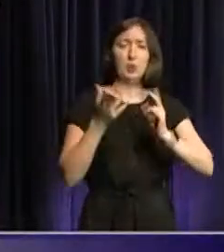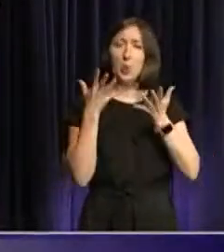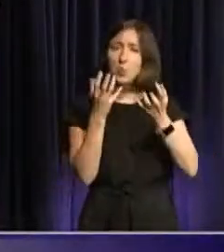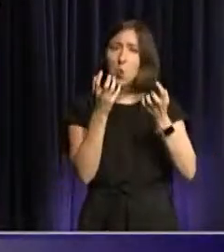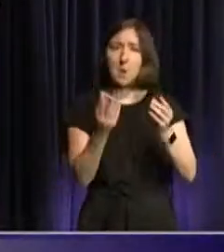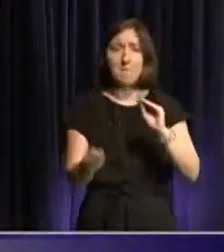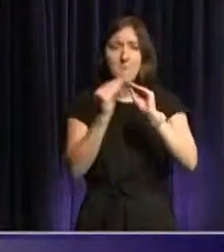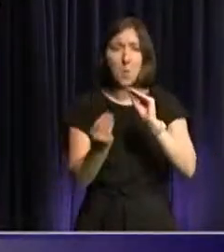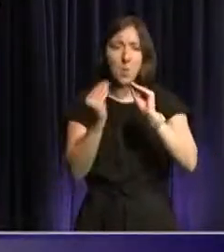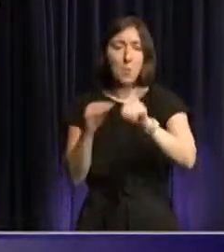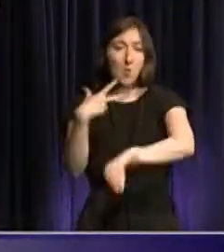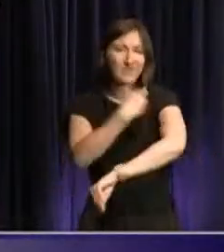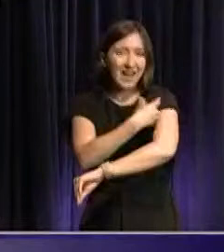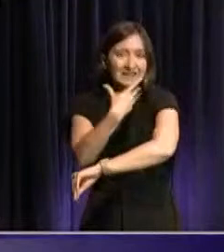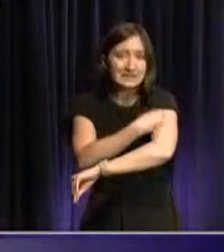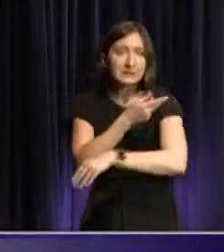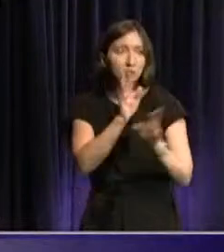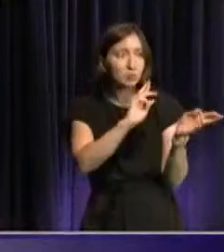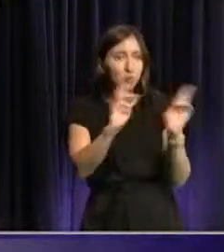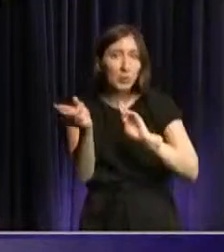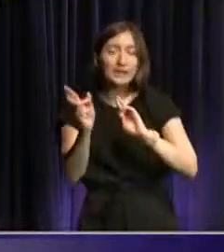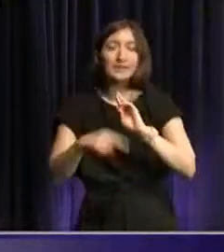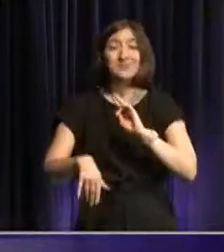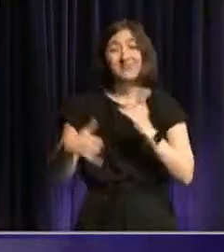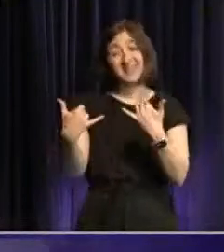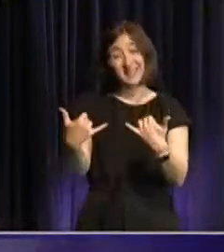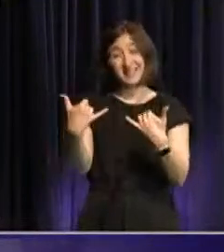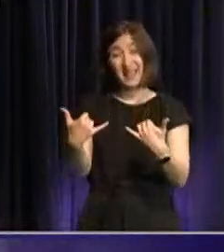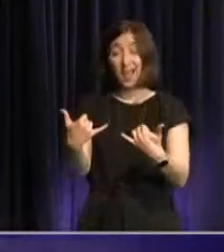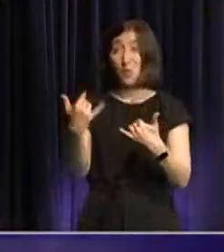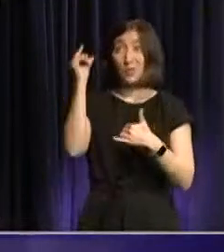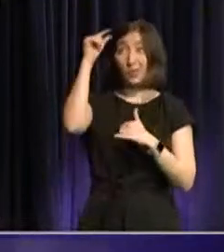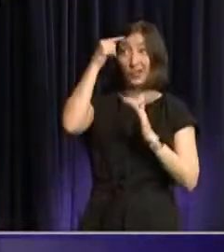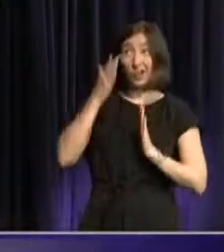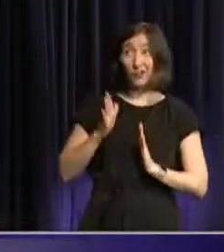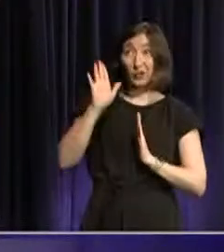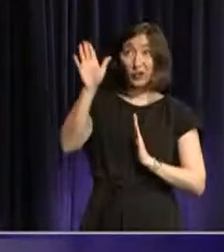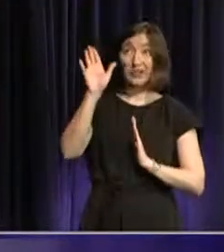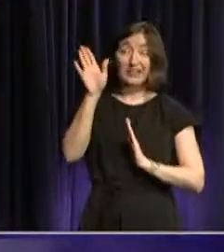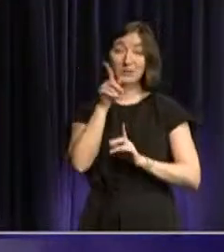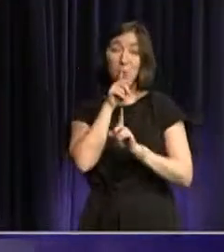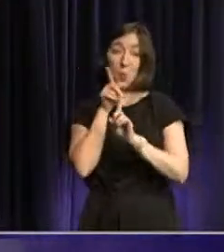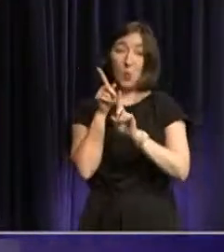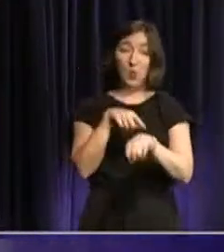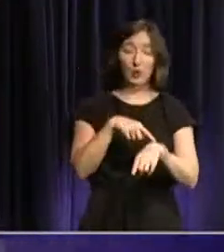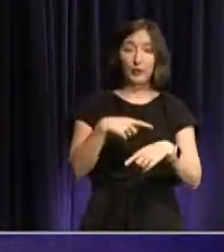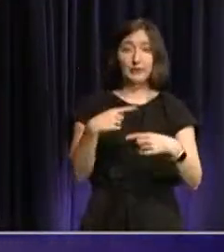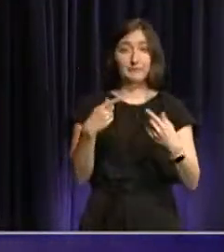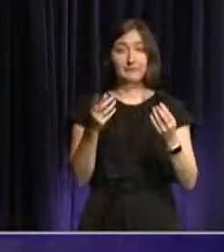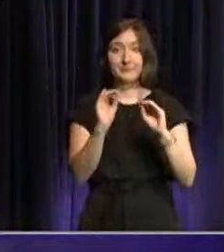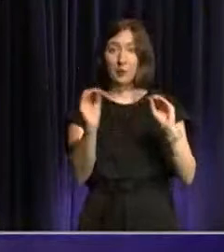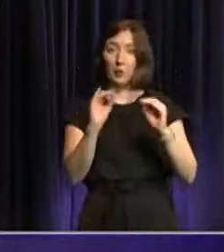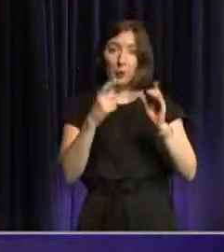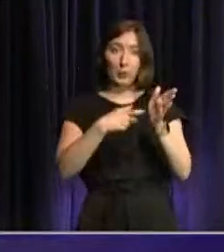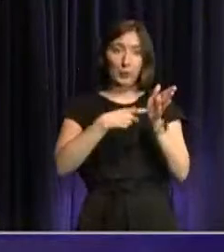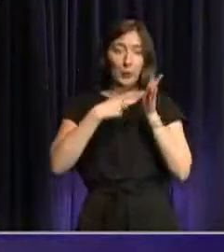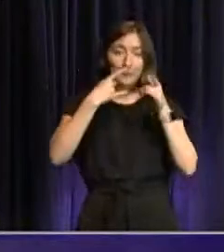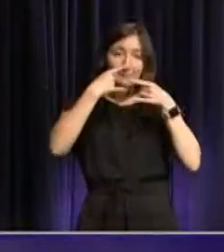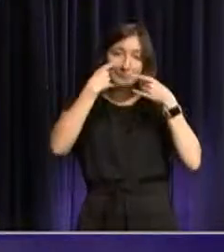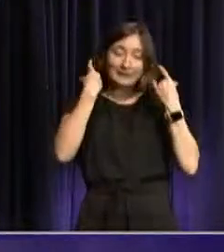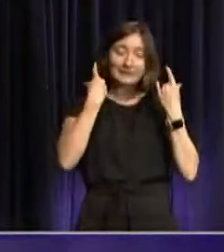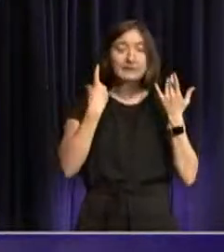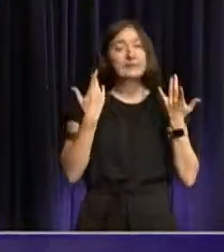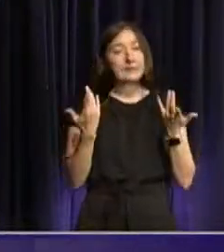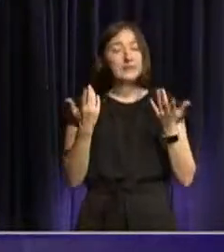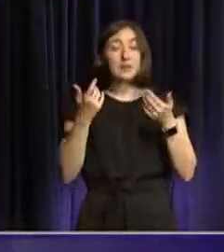this COVID, and then with the relaxed rules, we're having to move as fast as we can. At University Hospital, we'll end